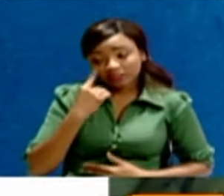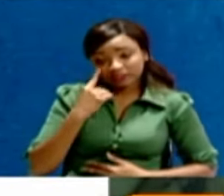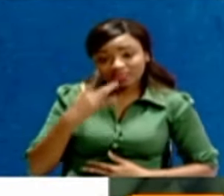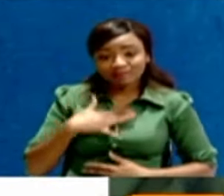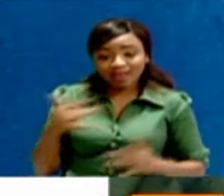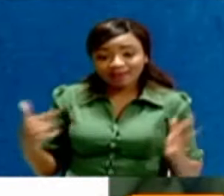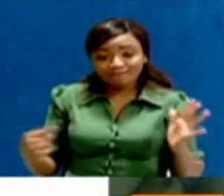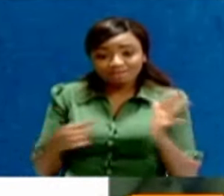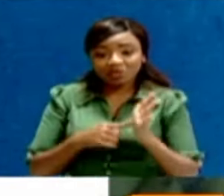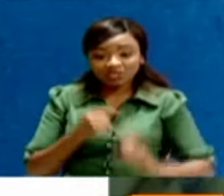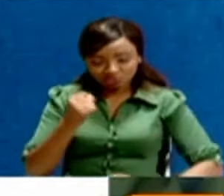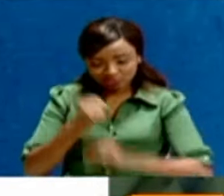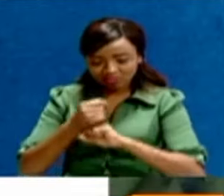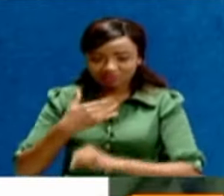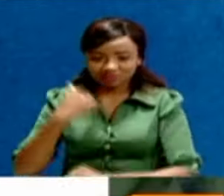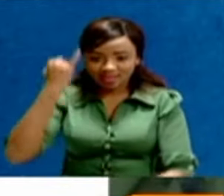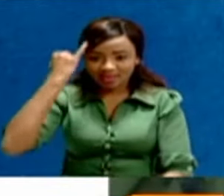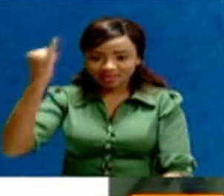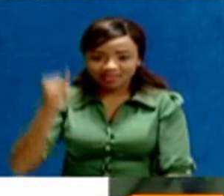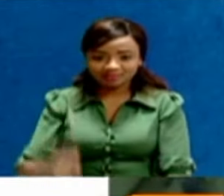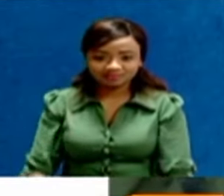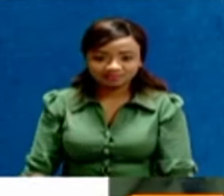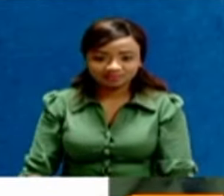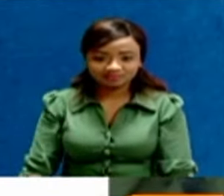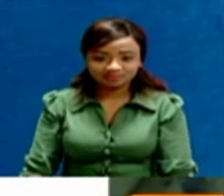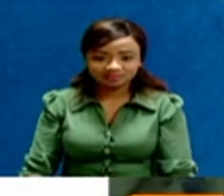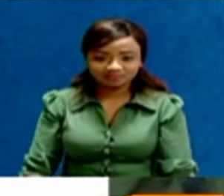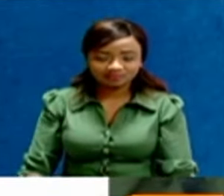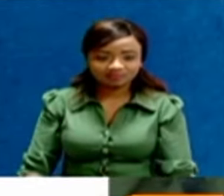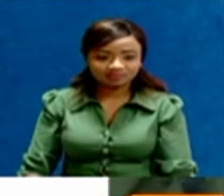to support what the government was pushing.